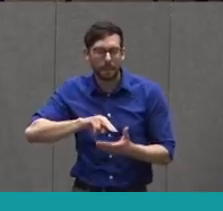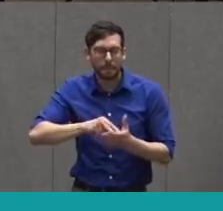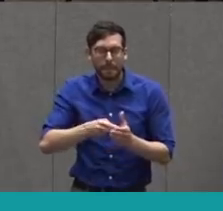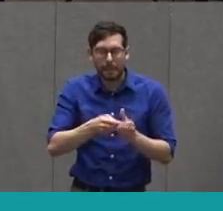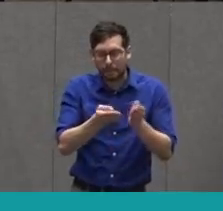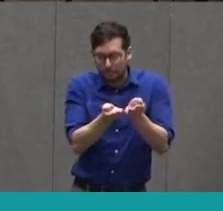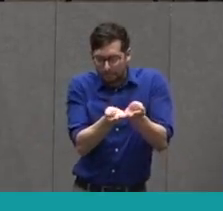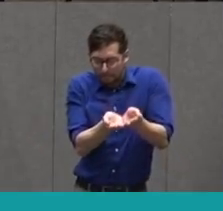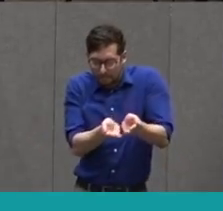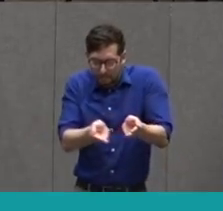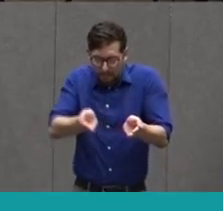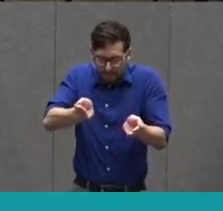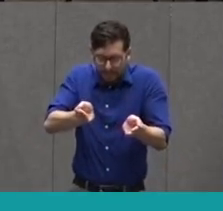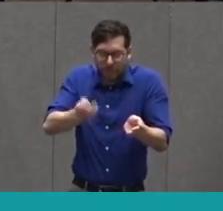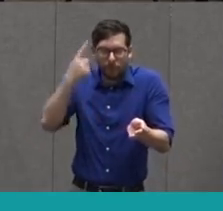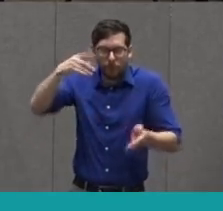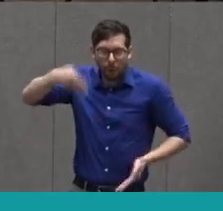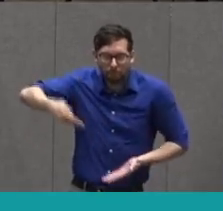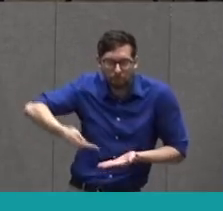What's its purpose?